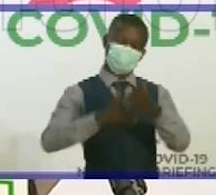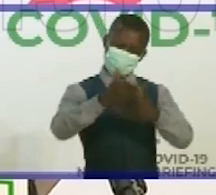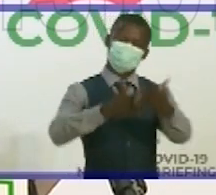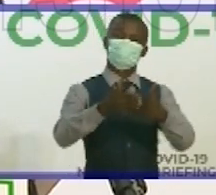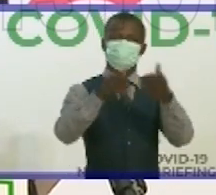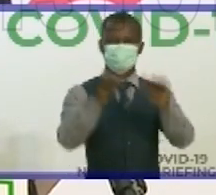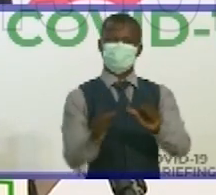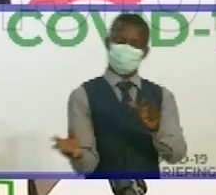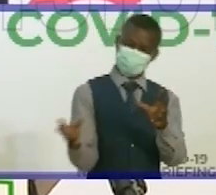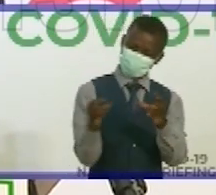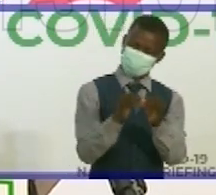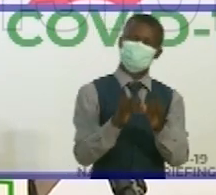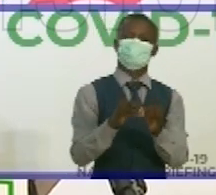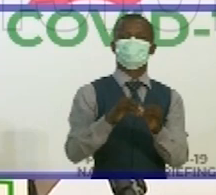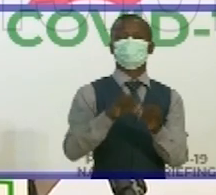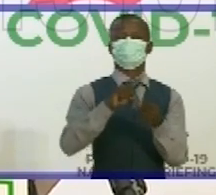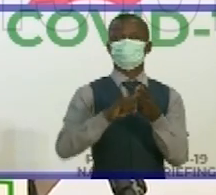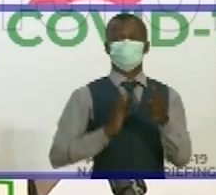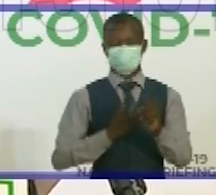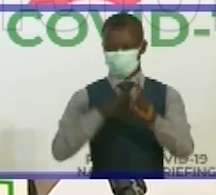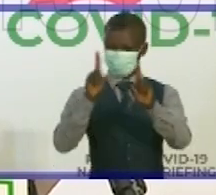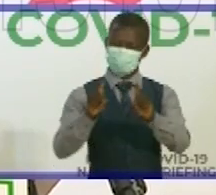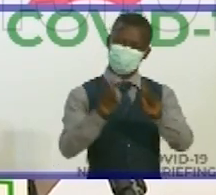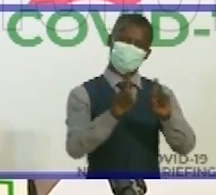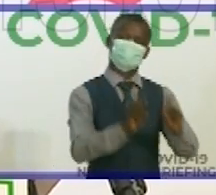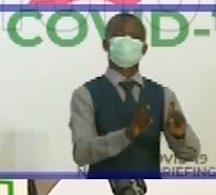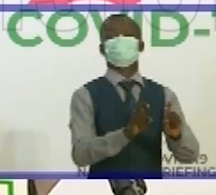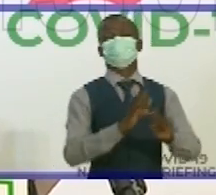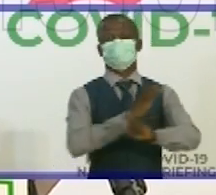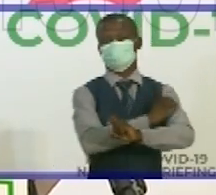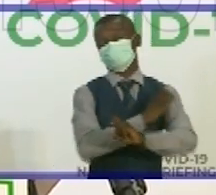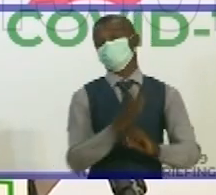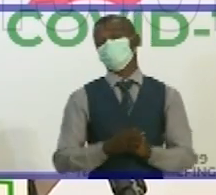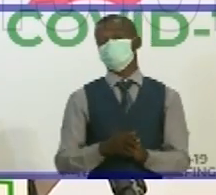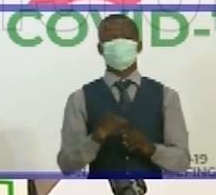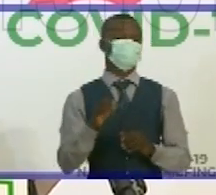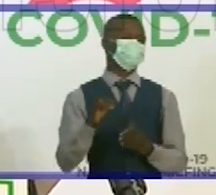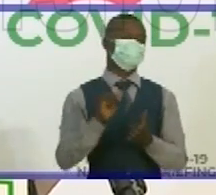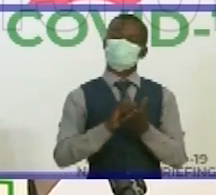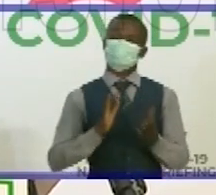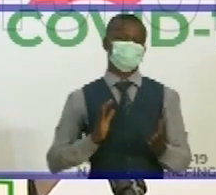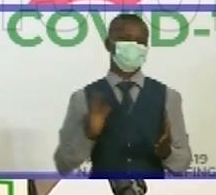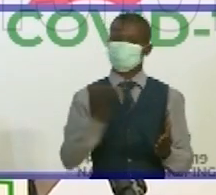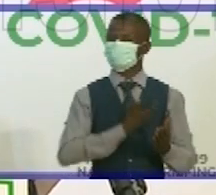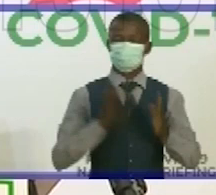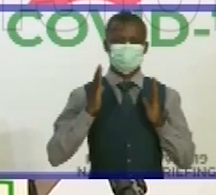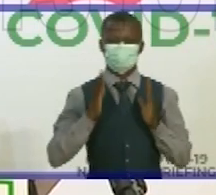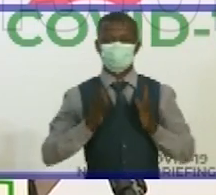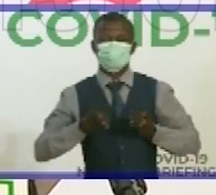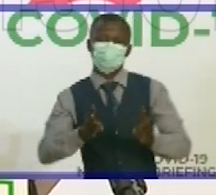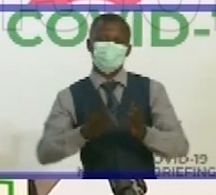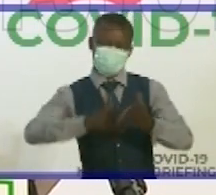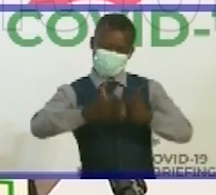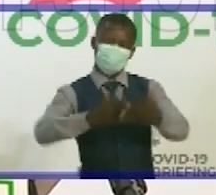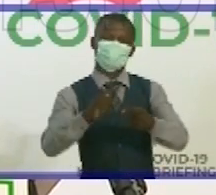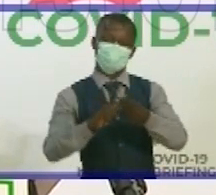be included into our testing algorithm. So those are the approaches we're using to increase our